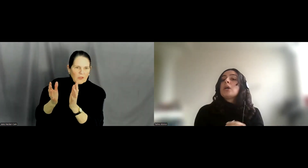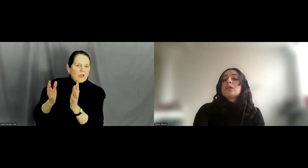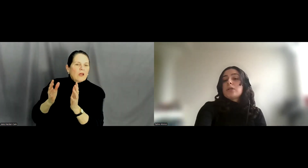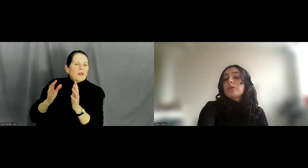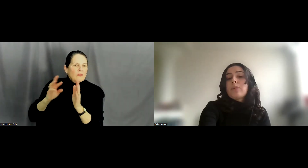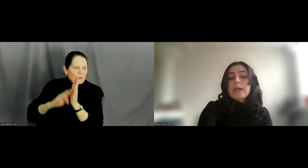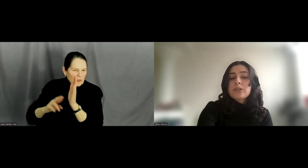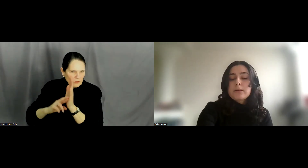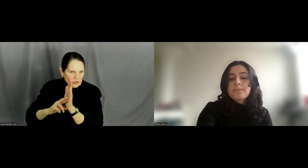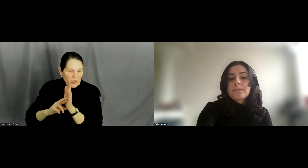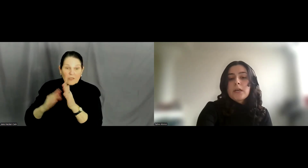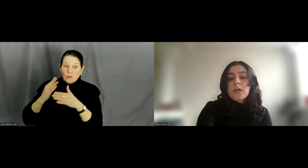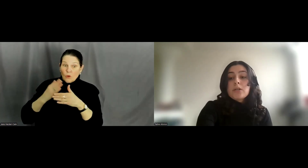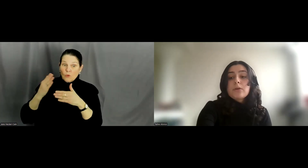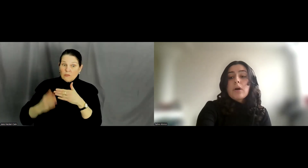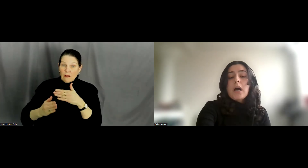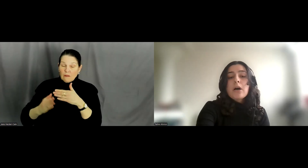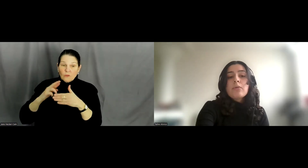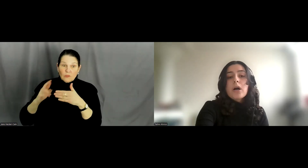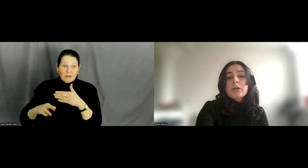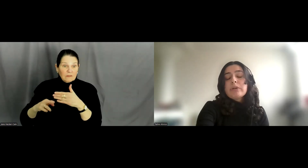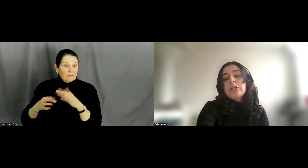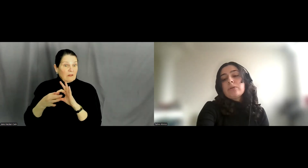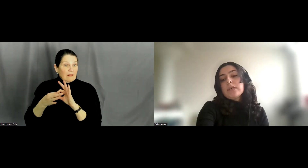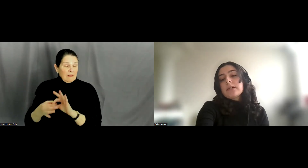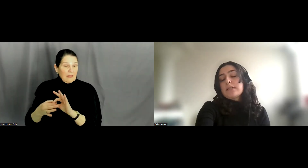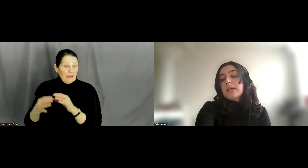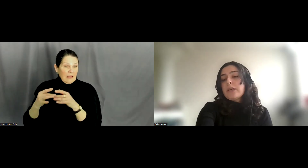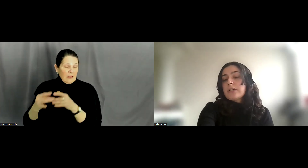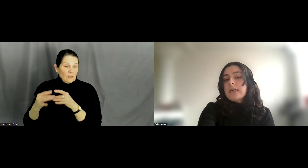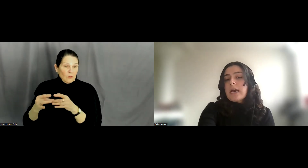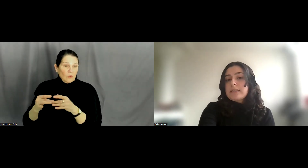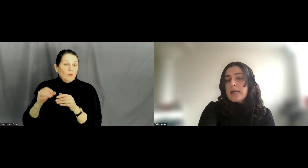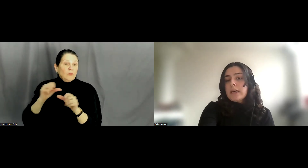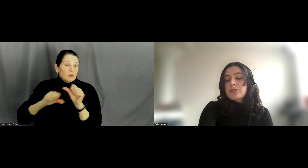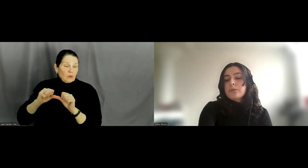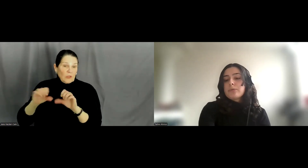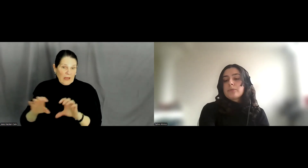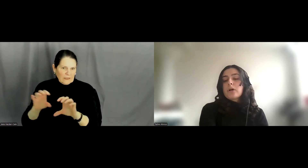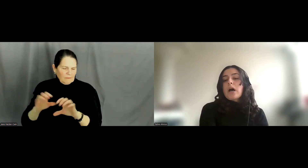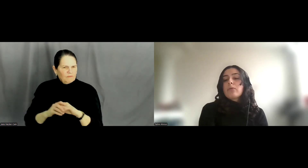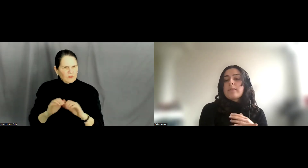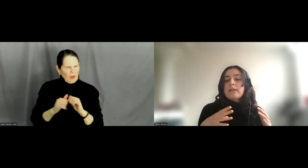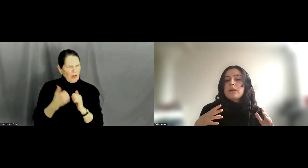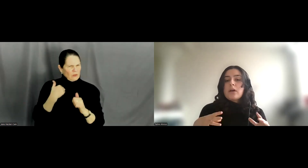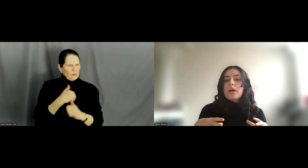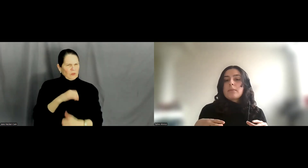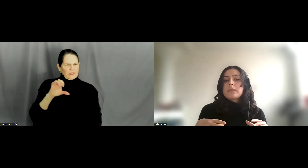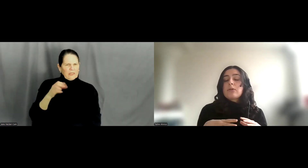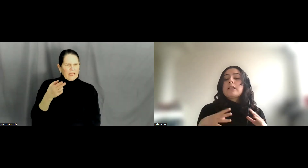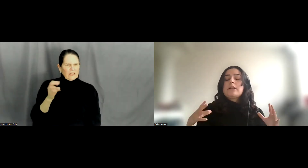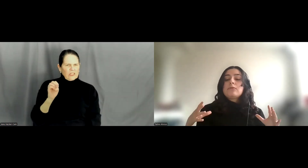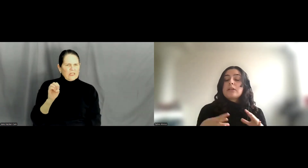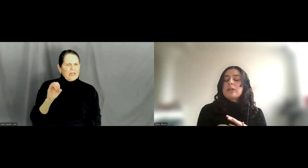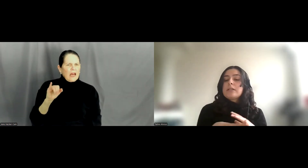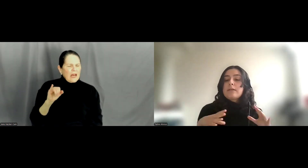to social action. So how are we using the CHES data to augment